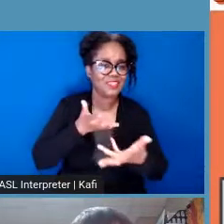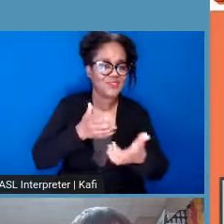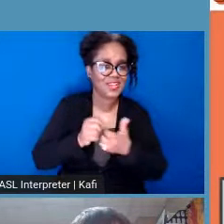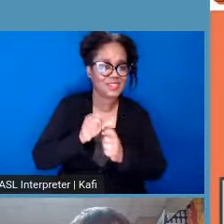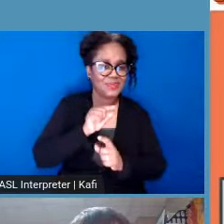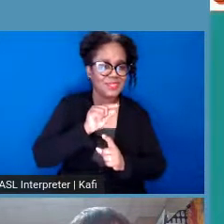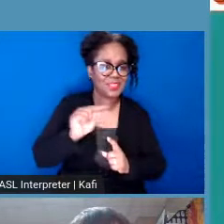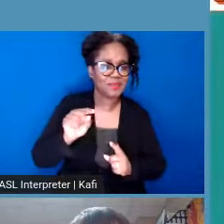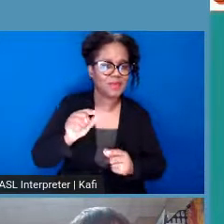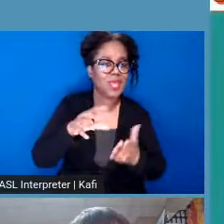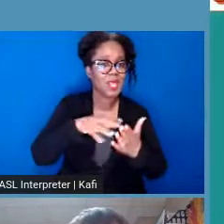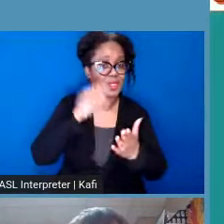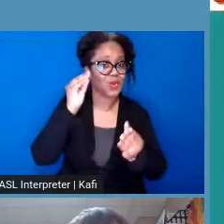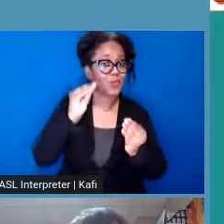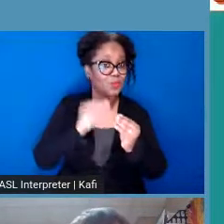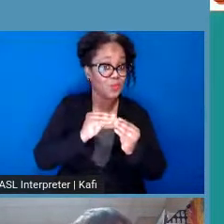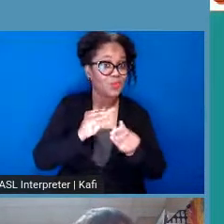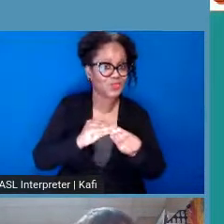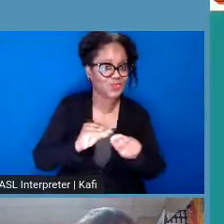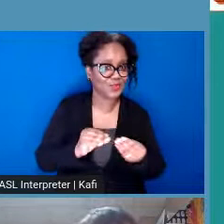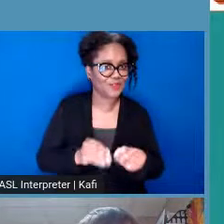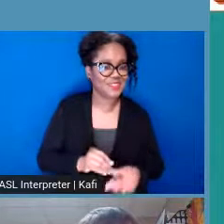of.